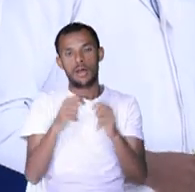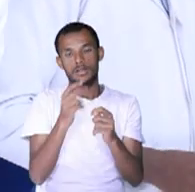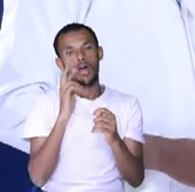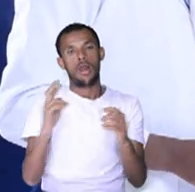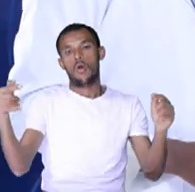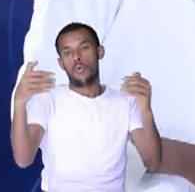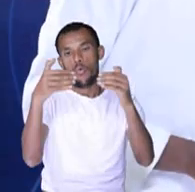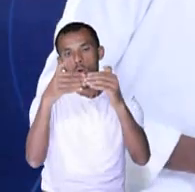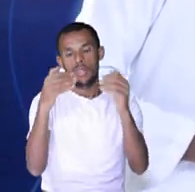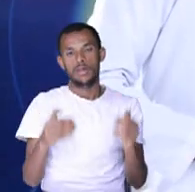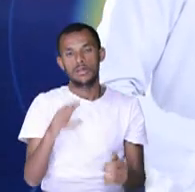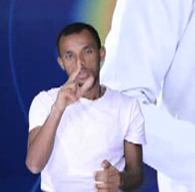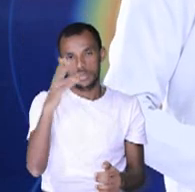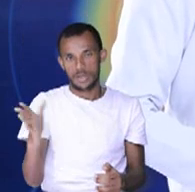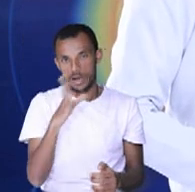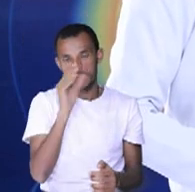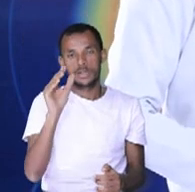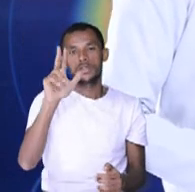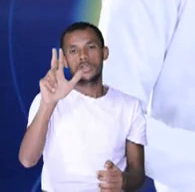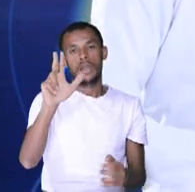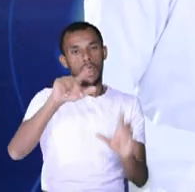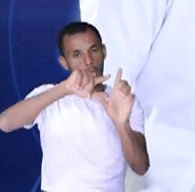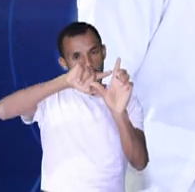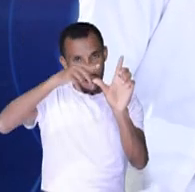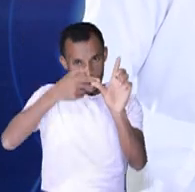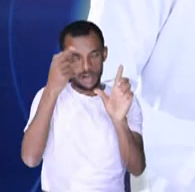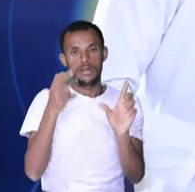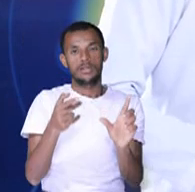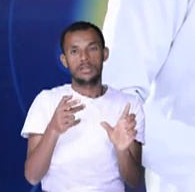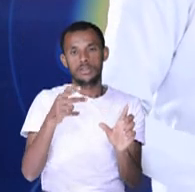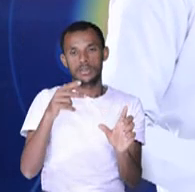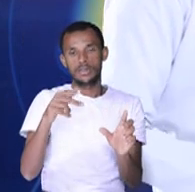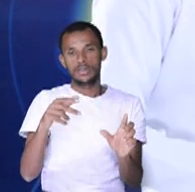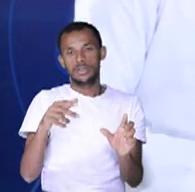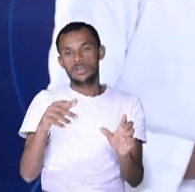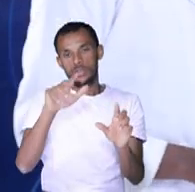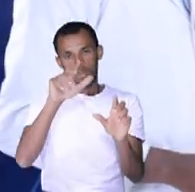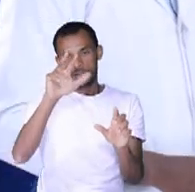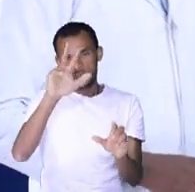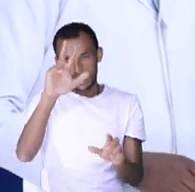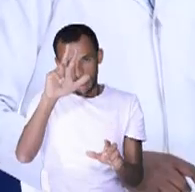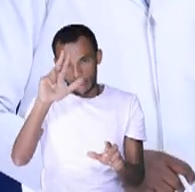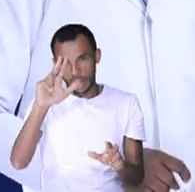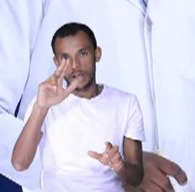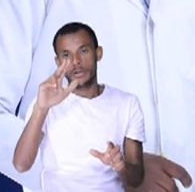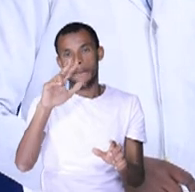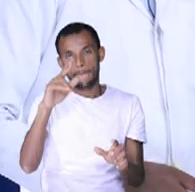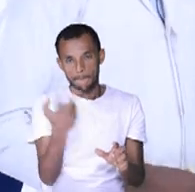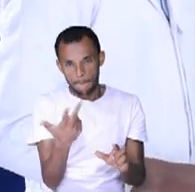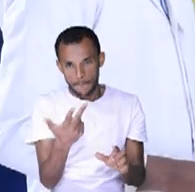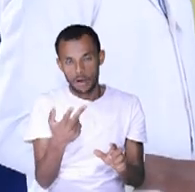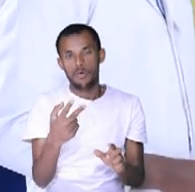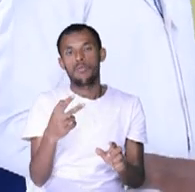meaning 3 sides and 3 pair of angles. 3 pair of sides and 3 pair of angles must be